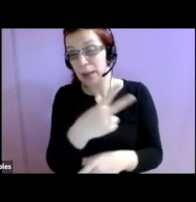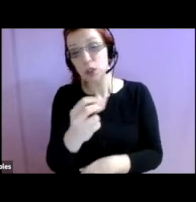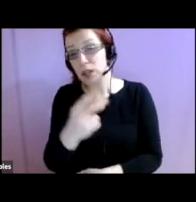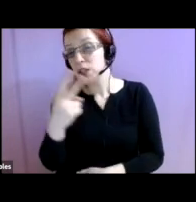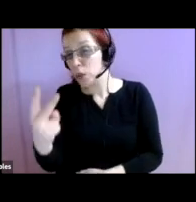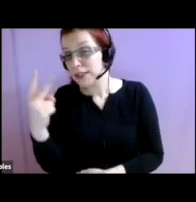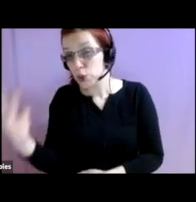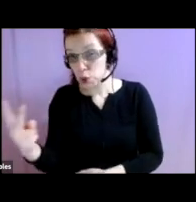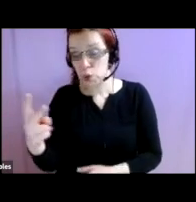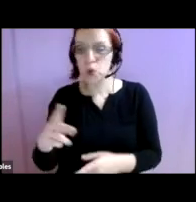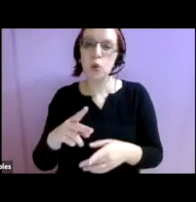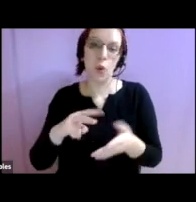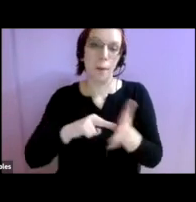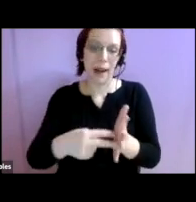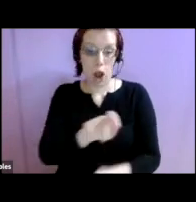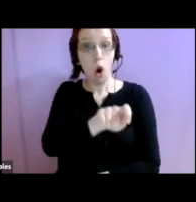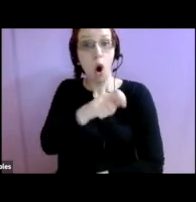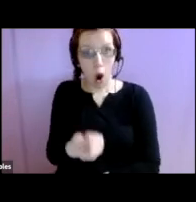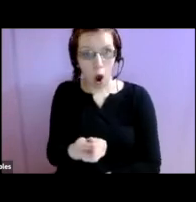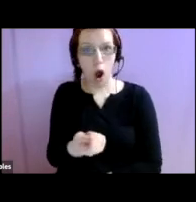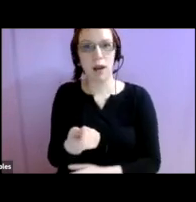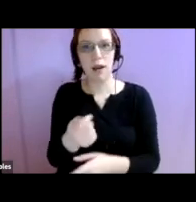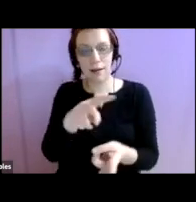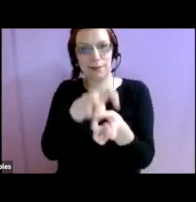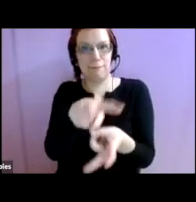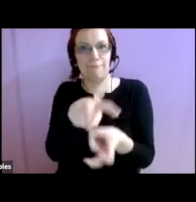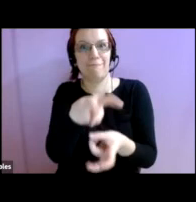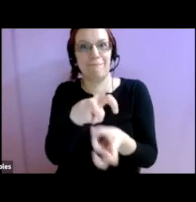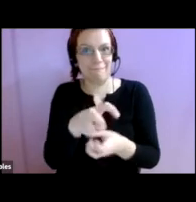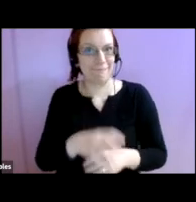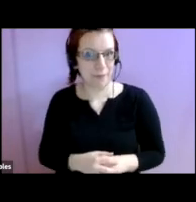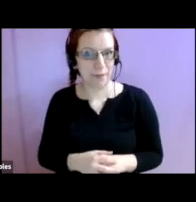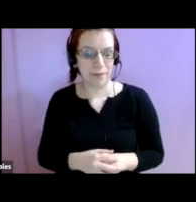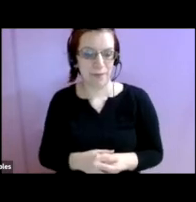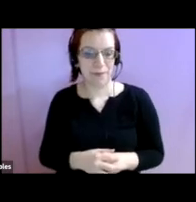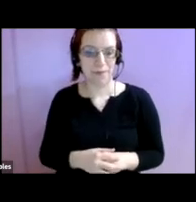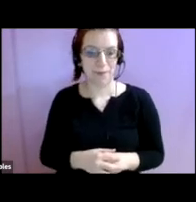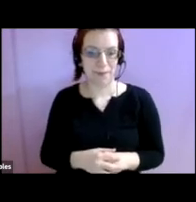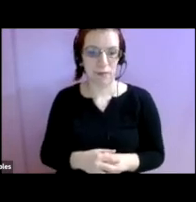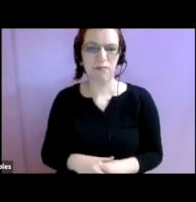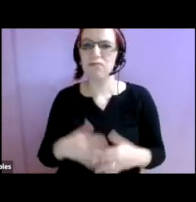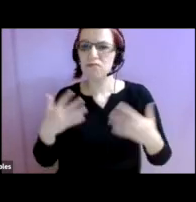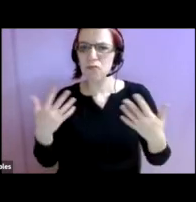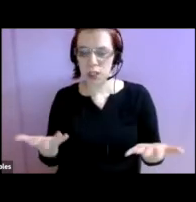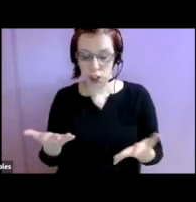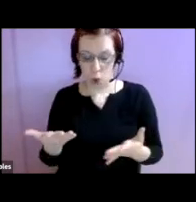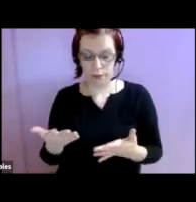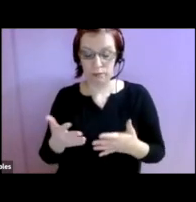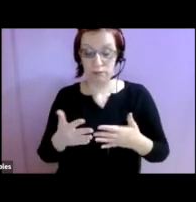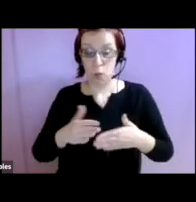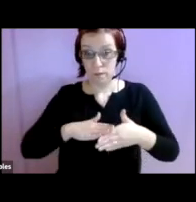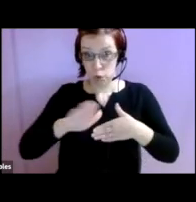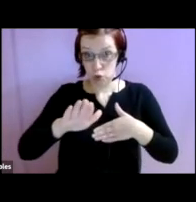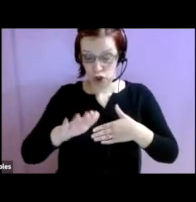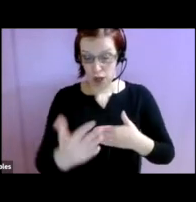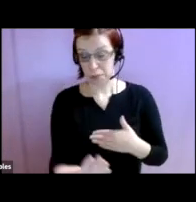2022, again with improved sensitivity. So what's coming in the short term? I won't talk about this